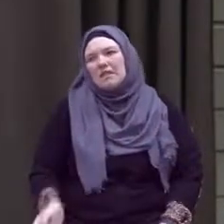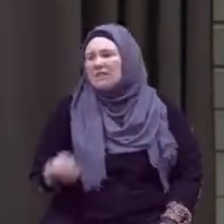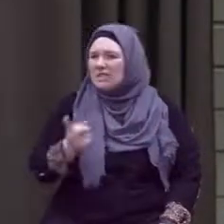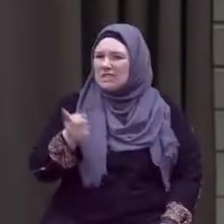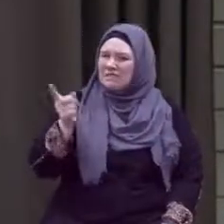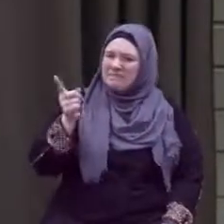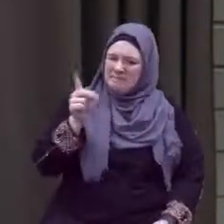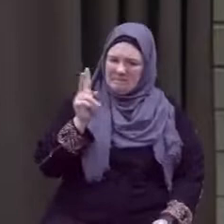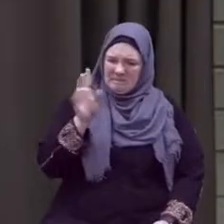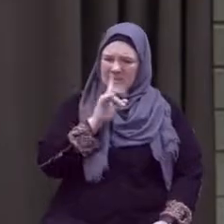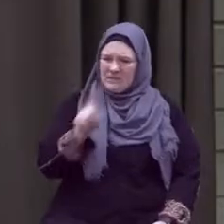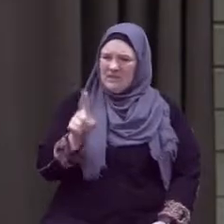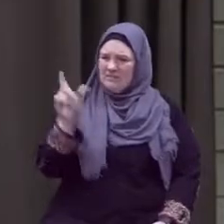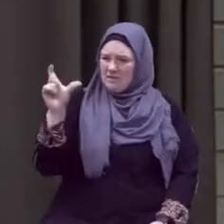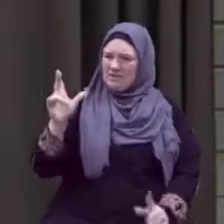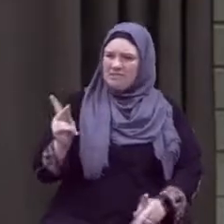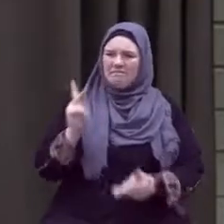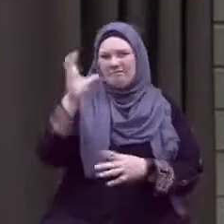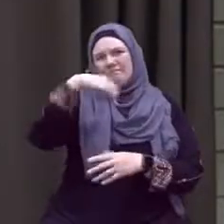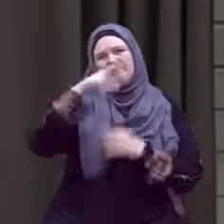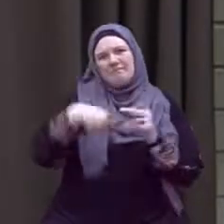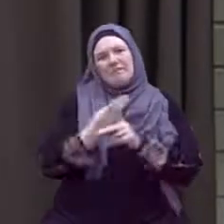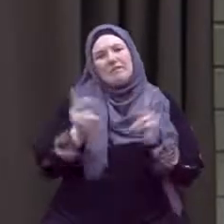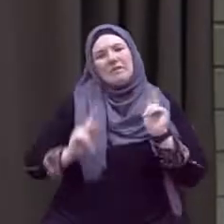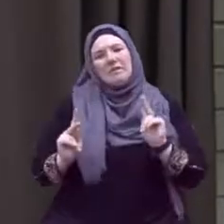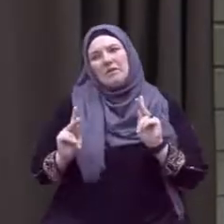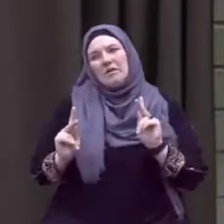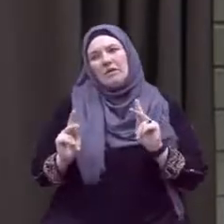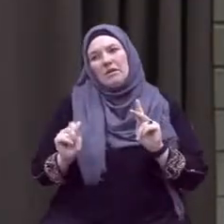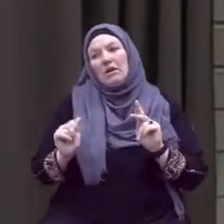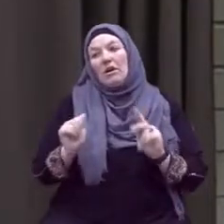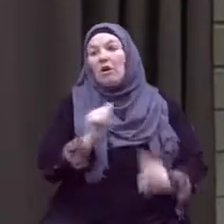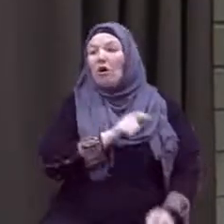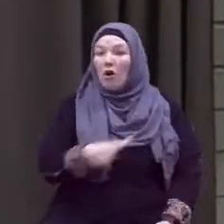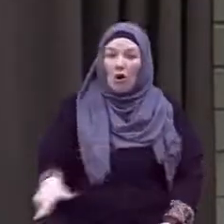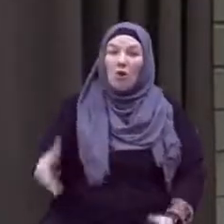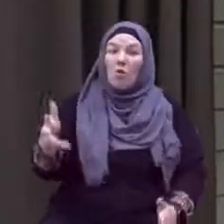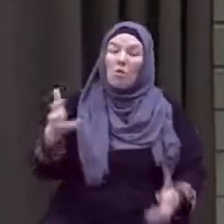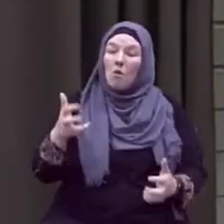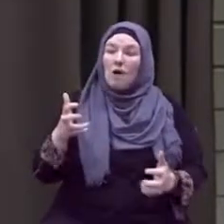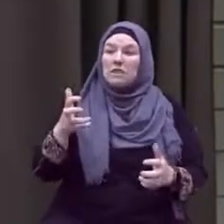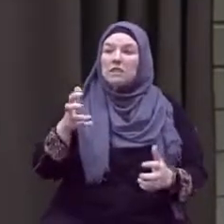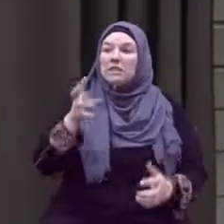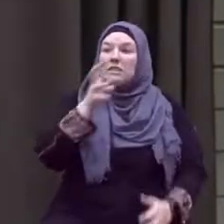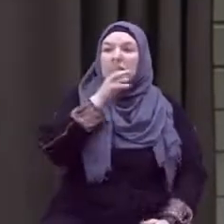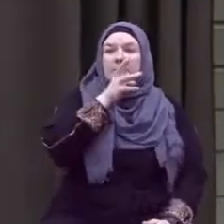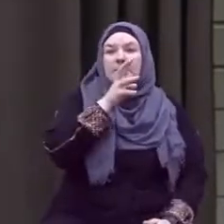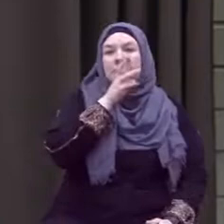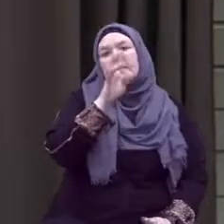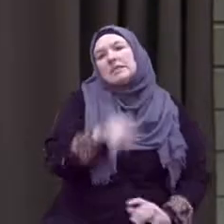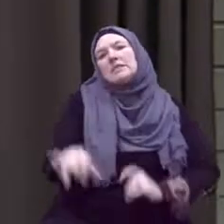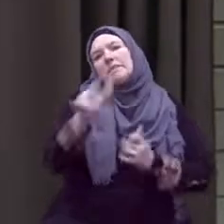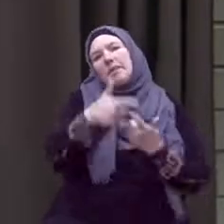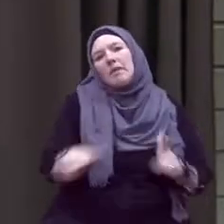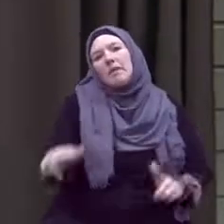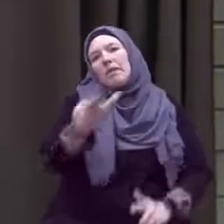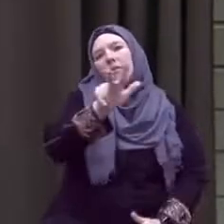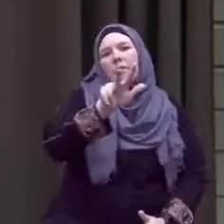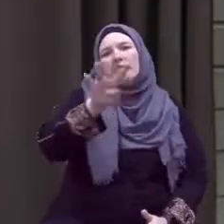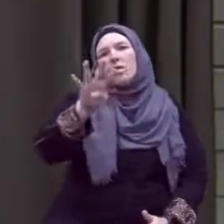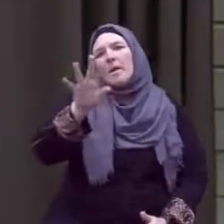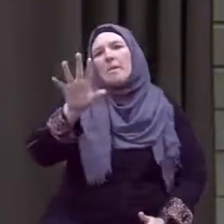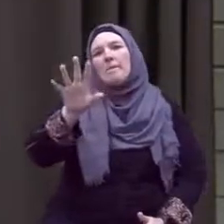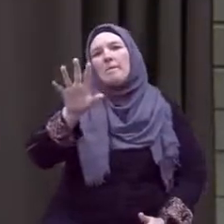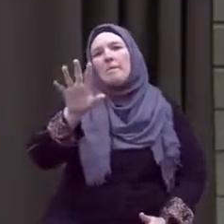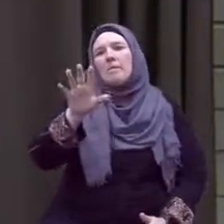They are very strange type of people. They almost speak one language, about 300-400 million of them,